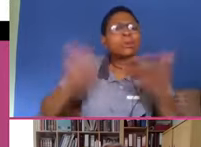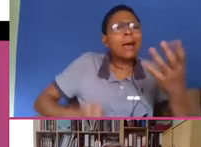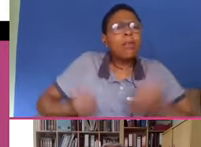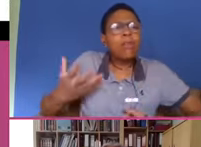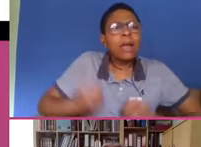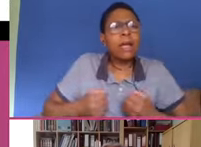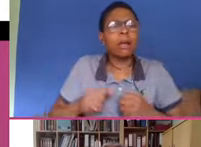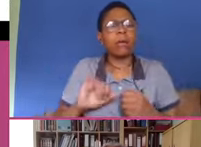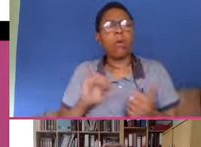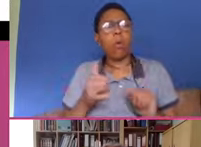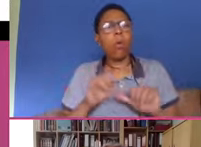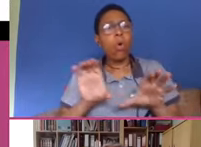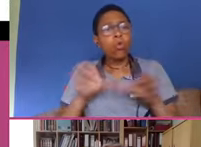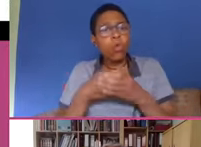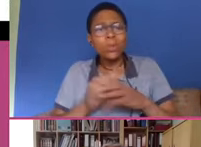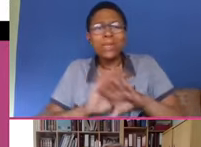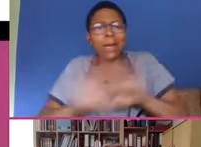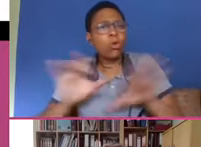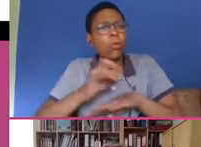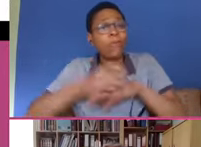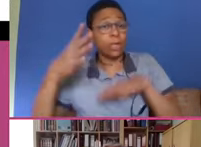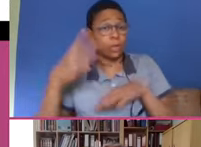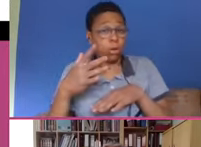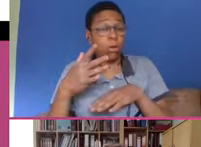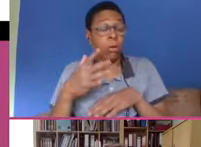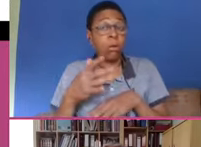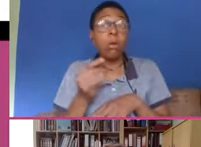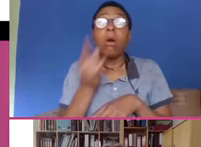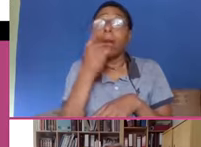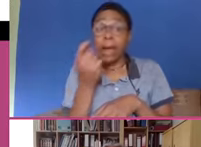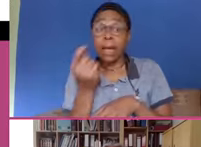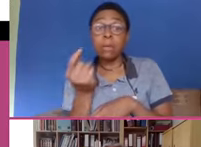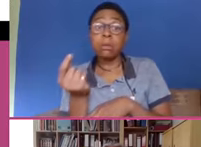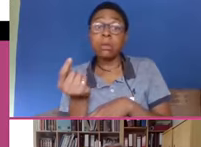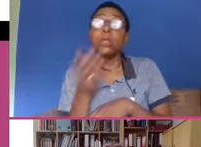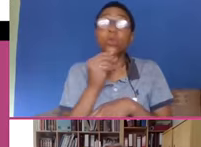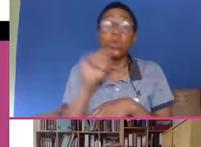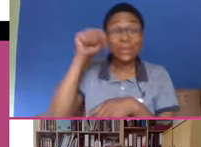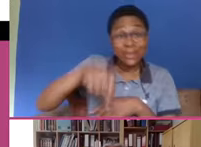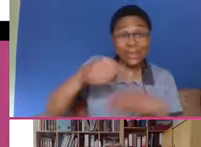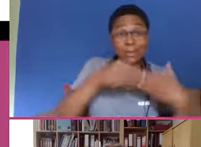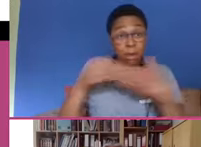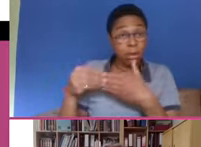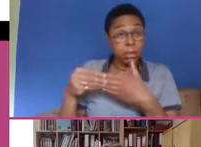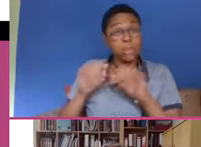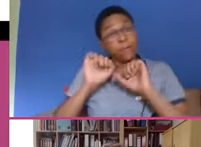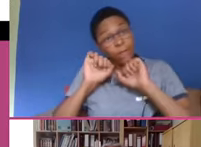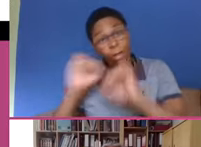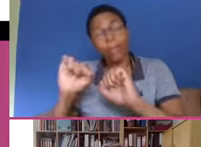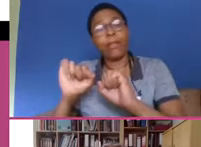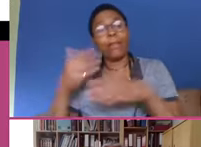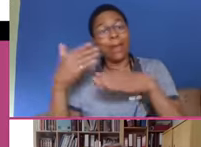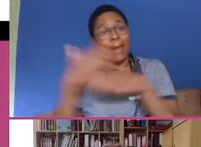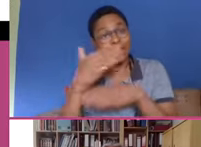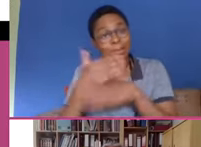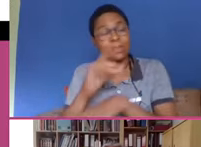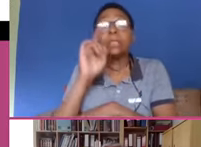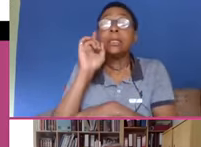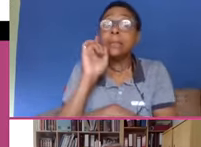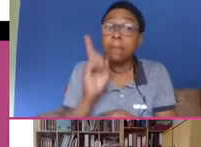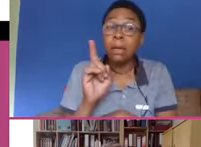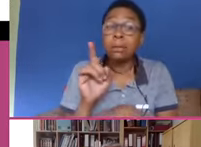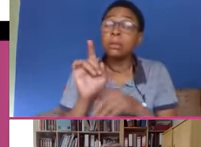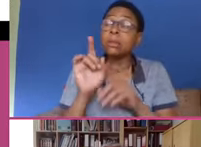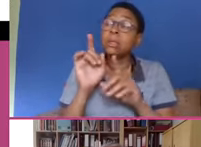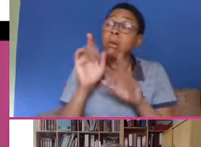groups which include non-professionals, may also refer to this guidance for their activities, but must at all time doing so